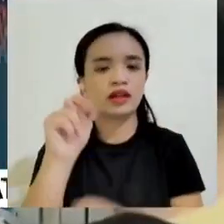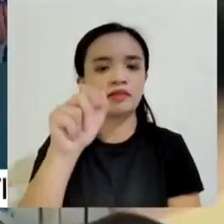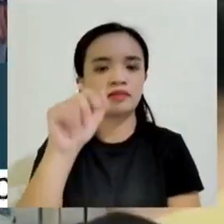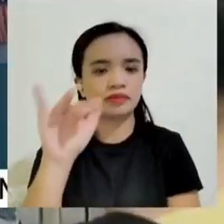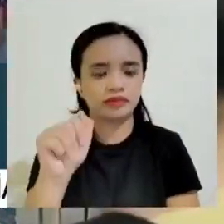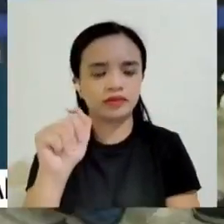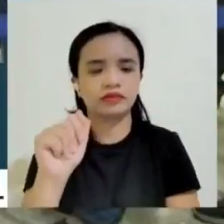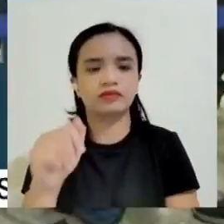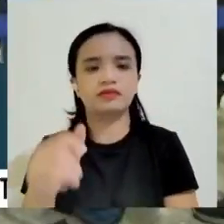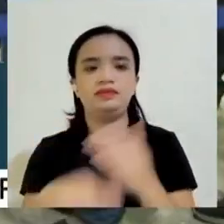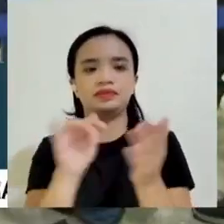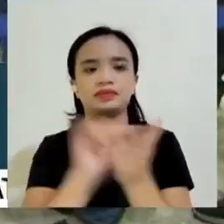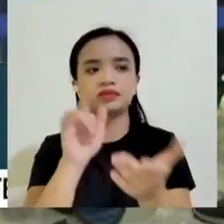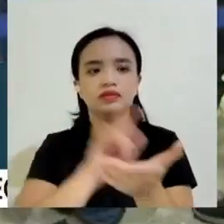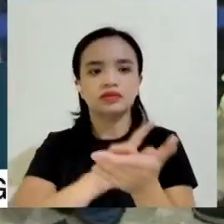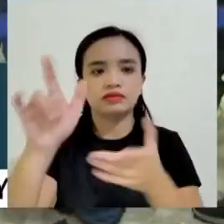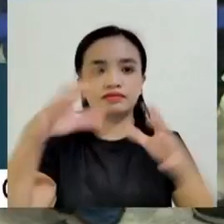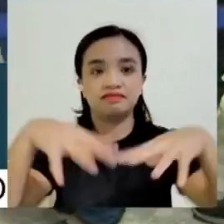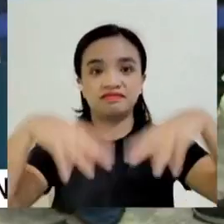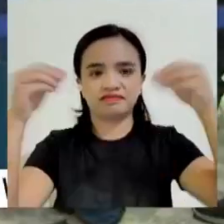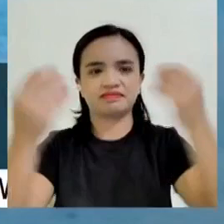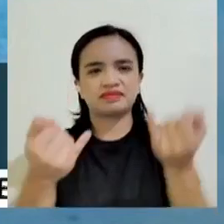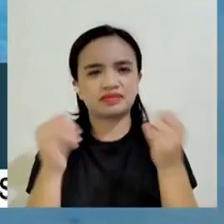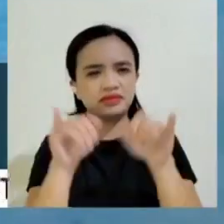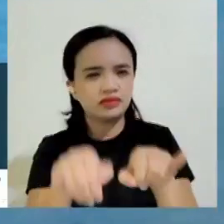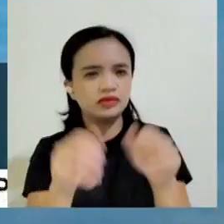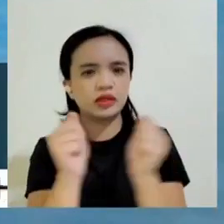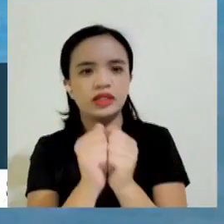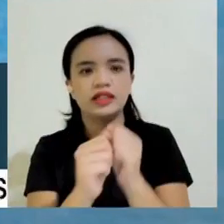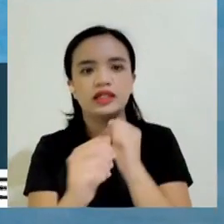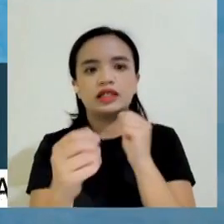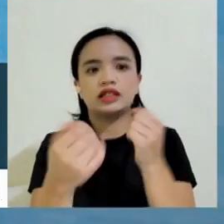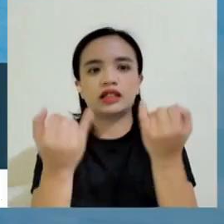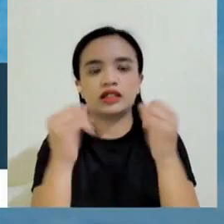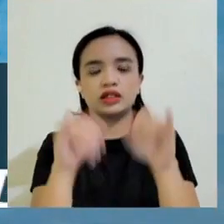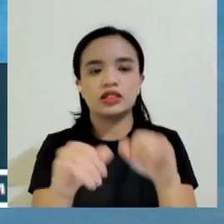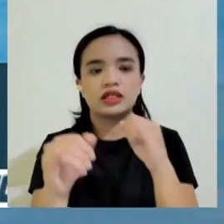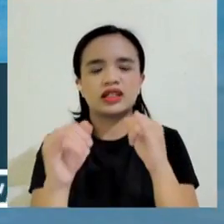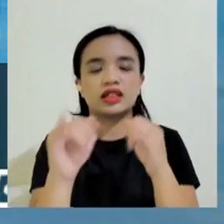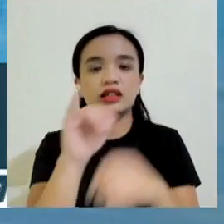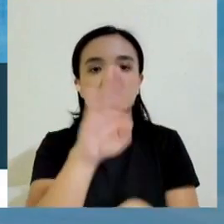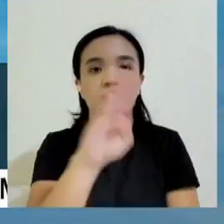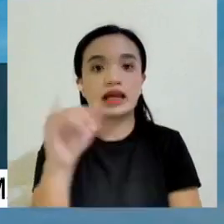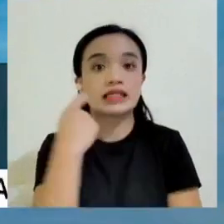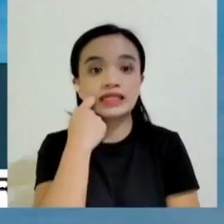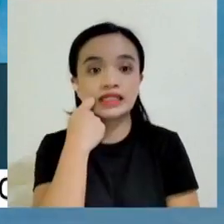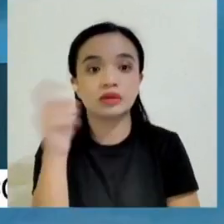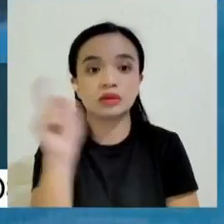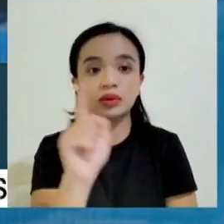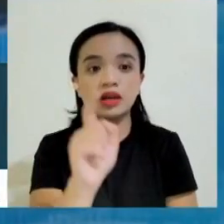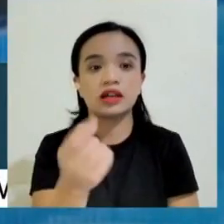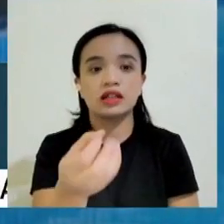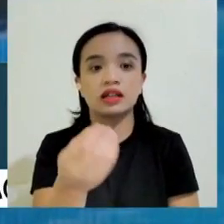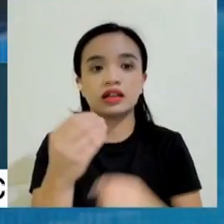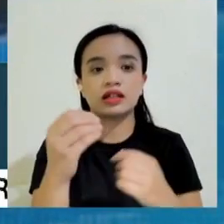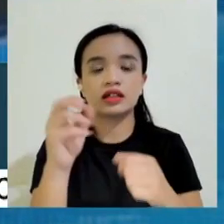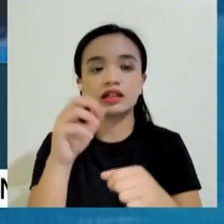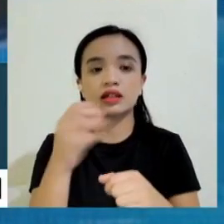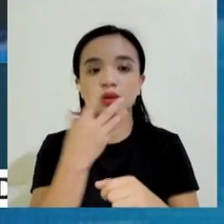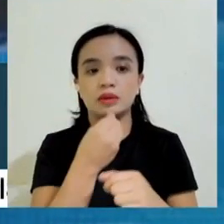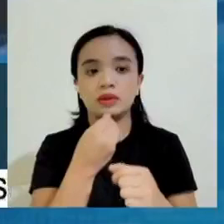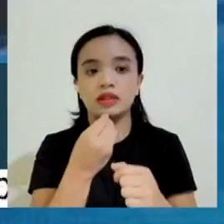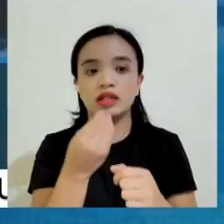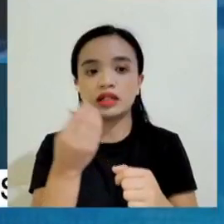flight disruptions, issues with immigration officers, and recently the alleged stealing by airport screeners have